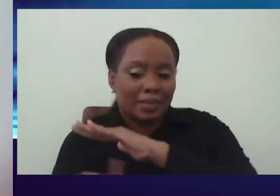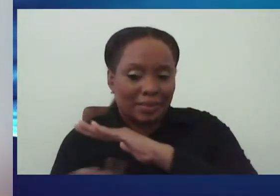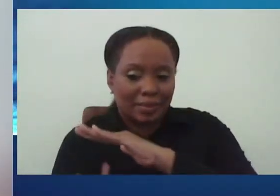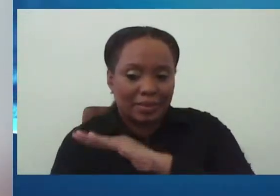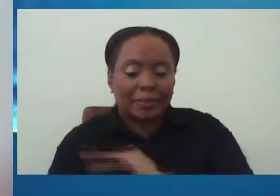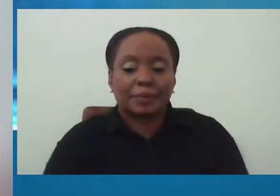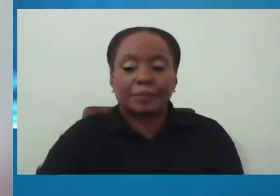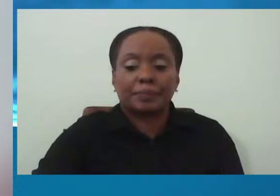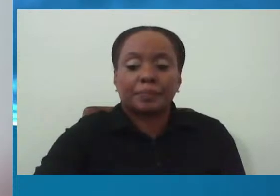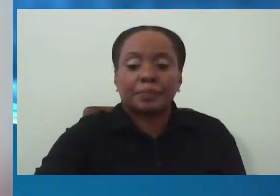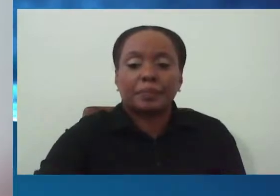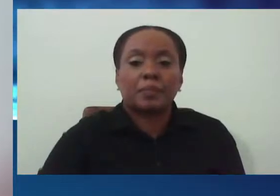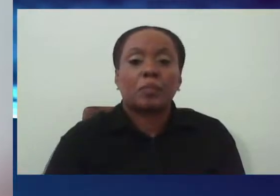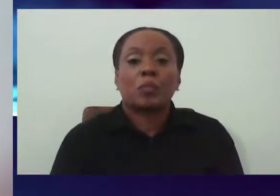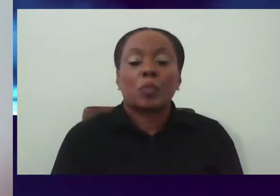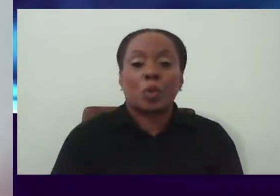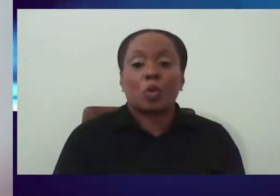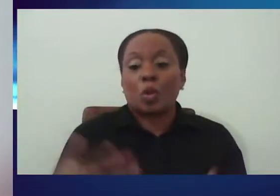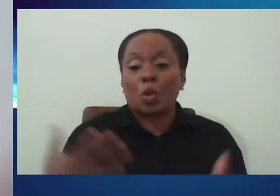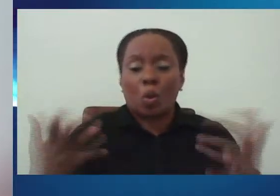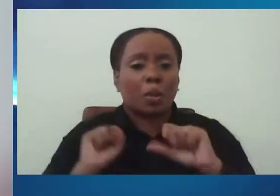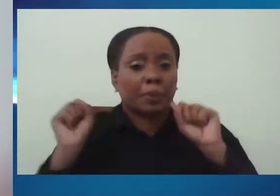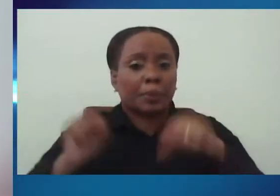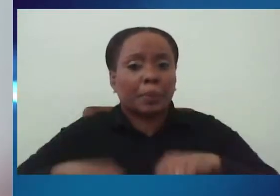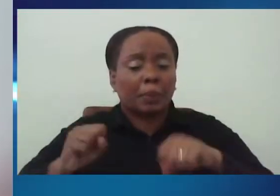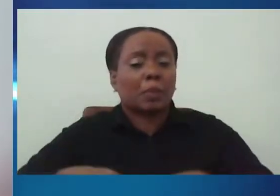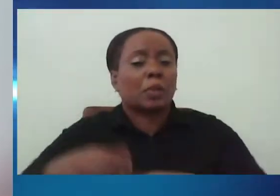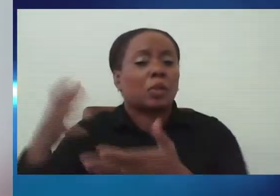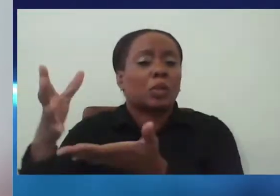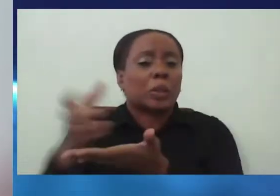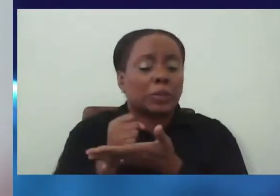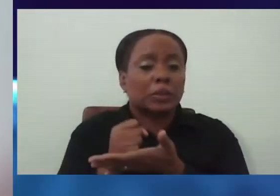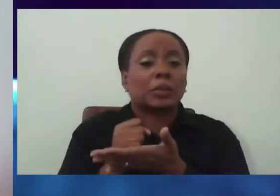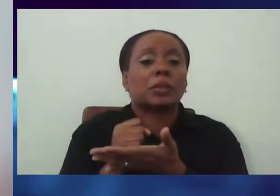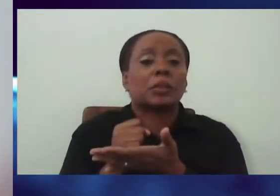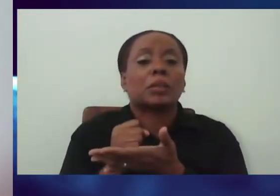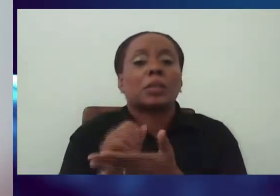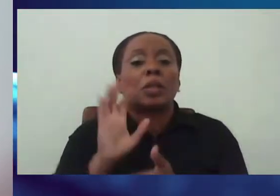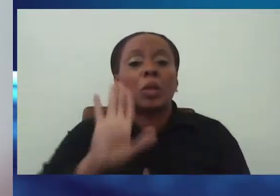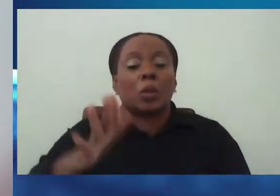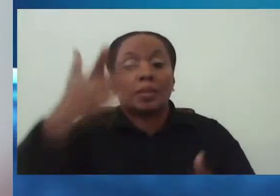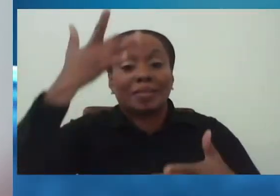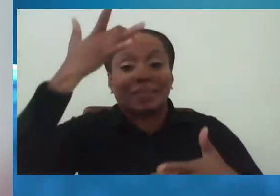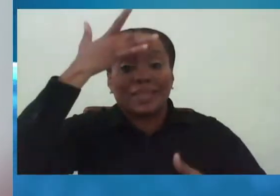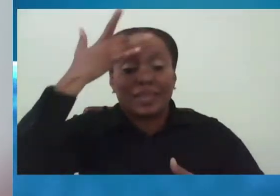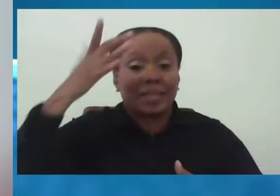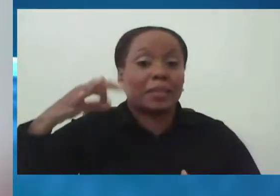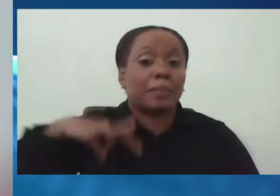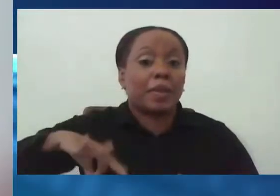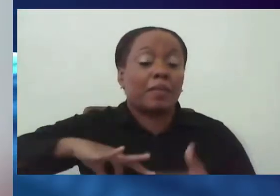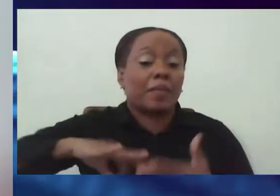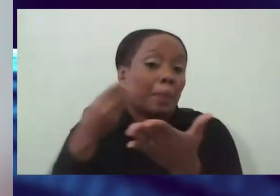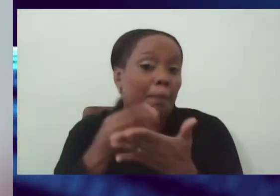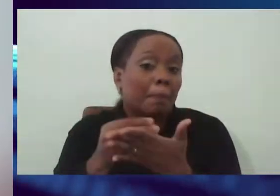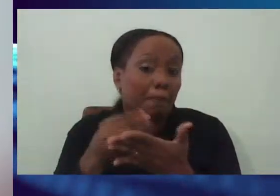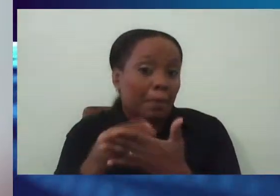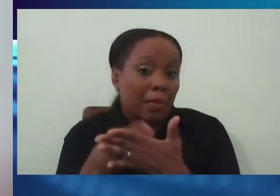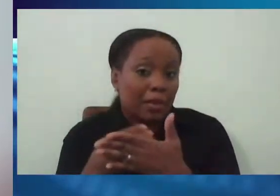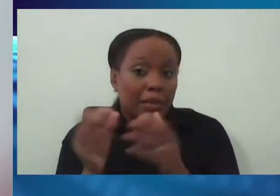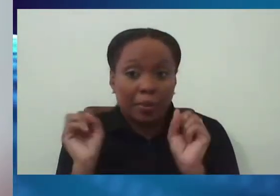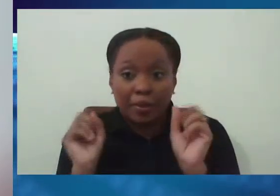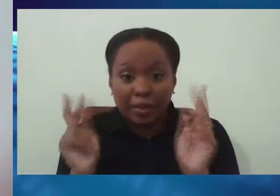that they are able to receive the sickness benefit that they are entitled to.